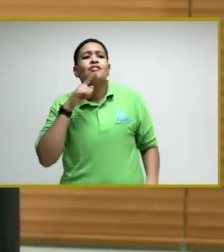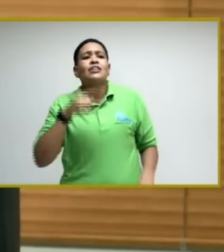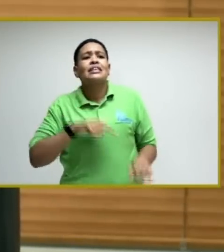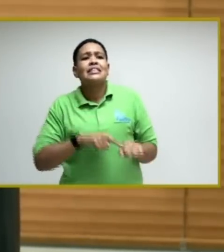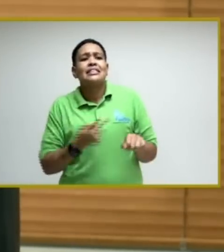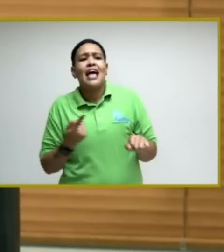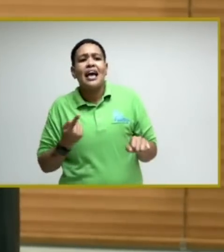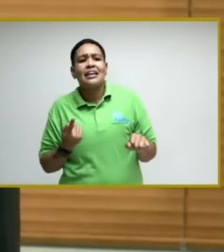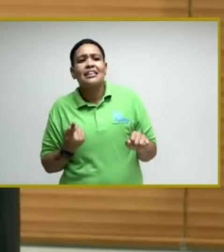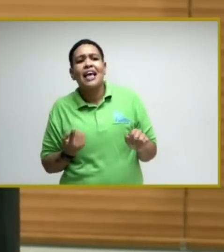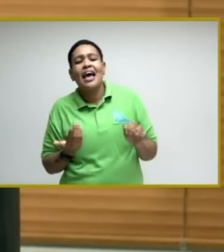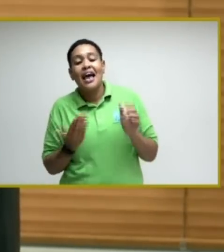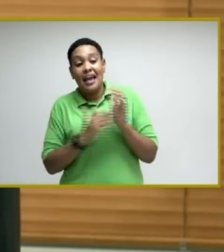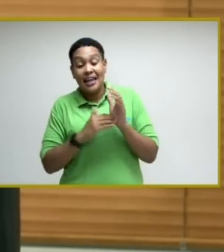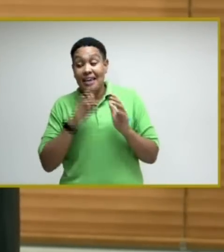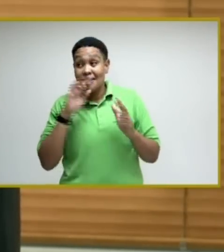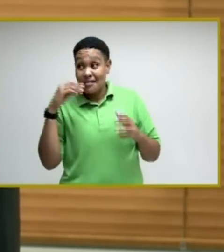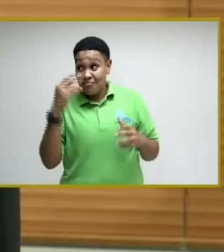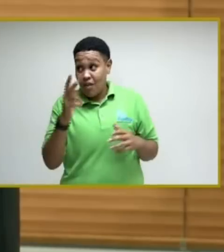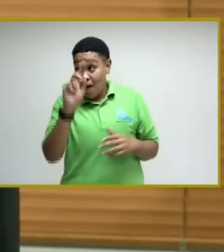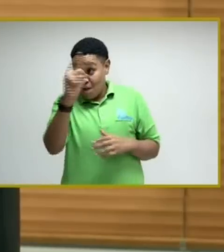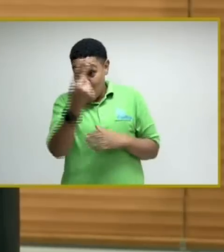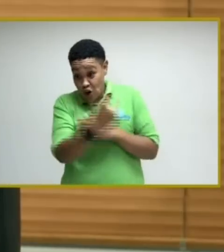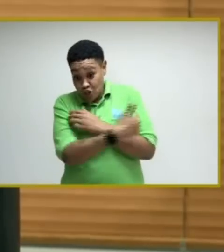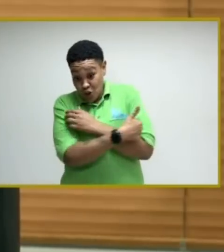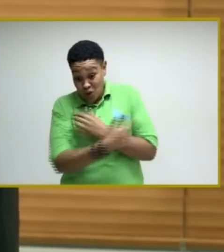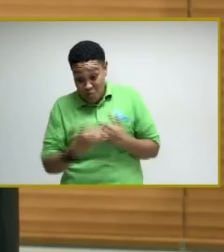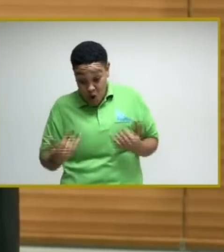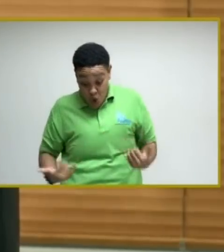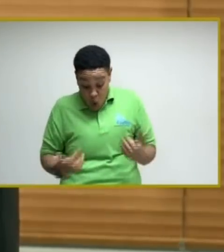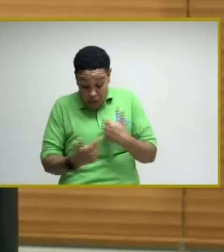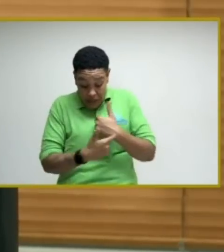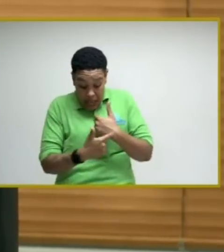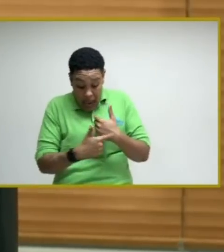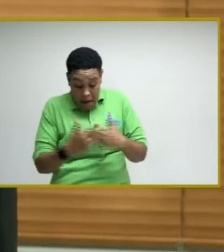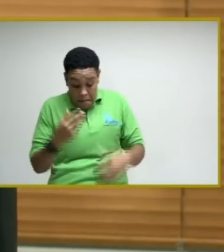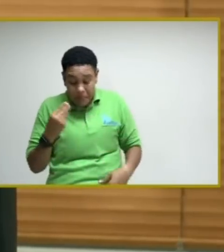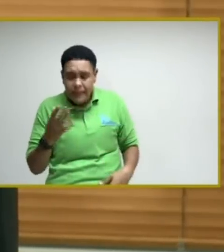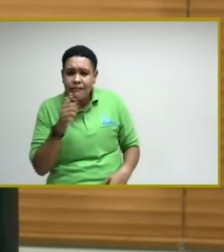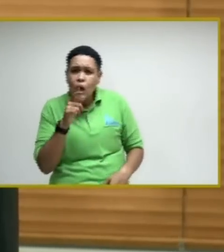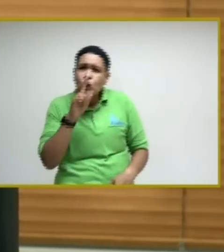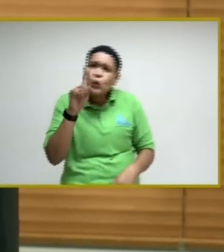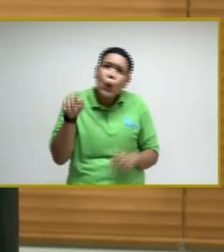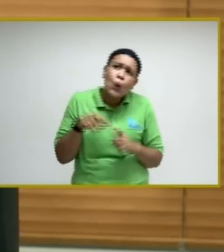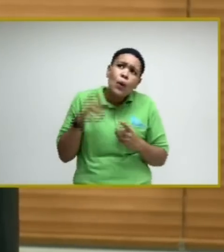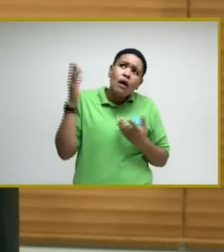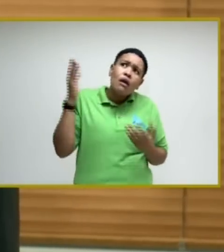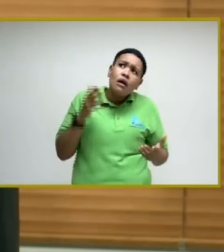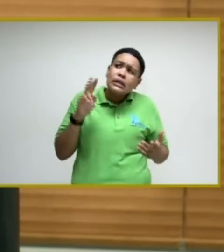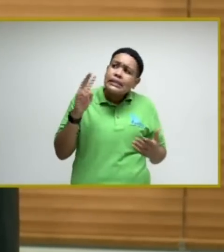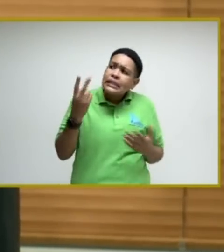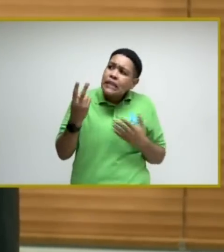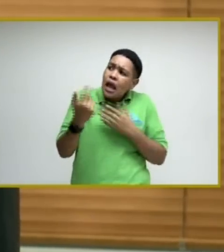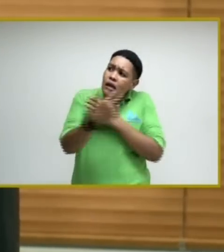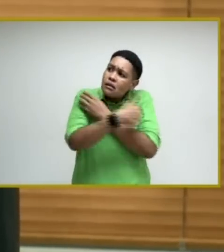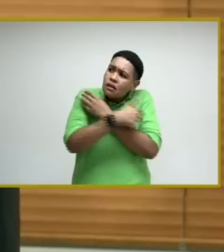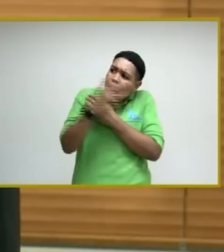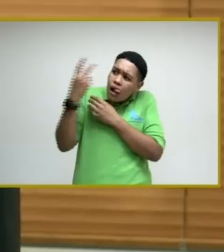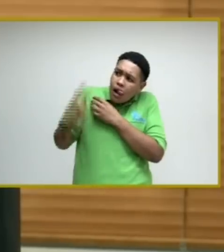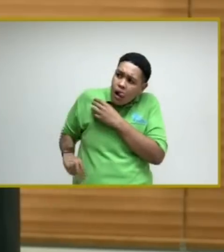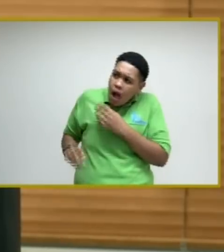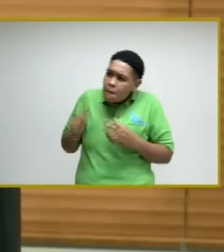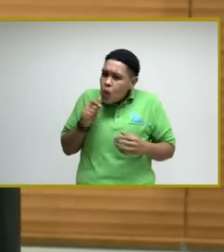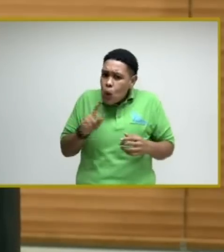again the administration of first doses. But at this time, given the uncertainty around the arrival date for